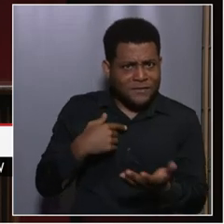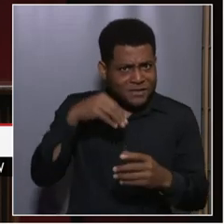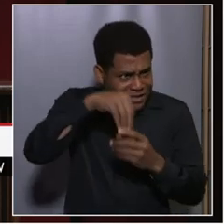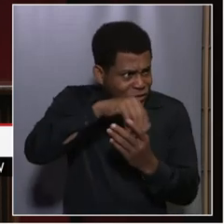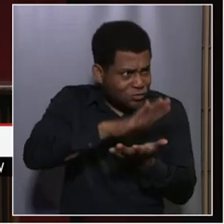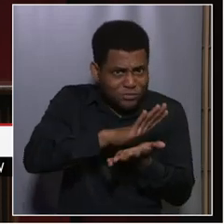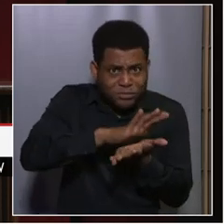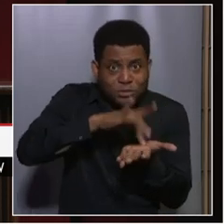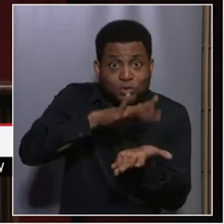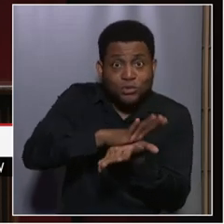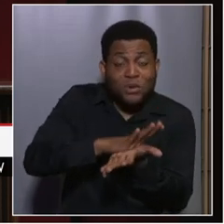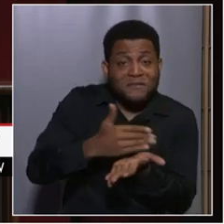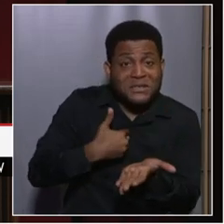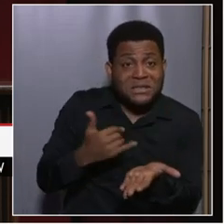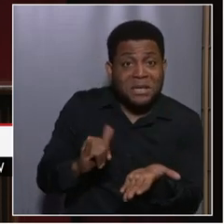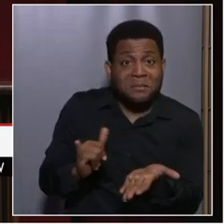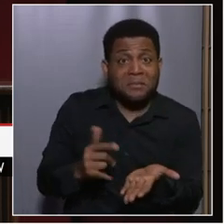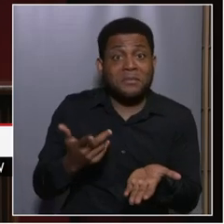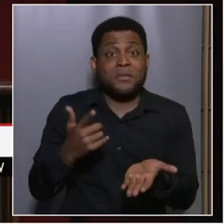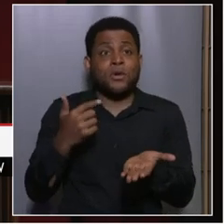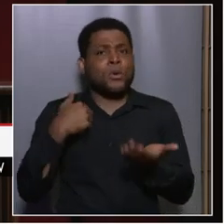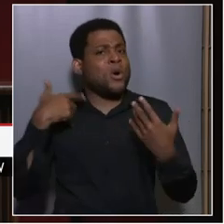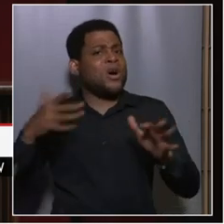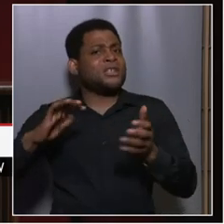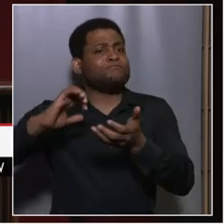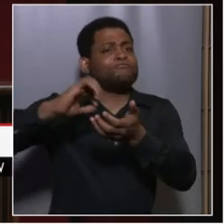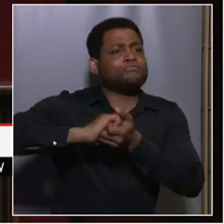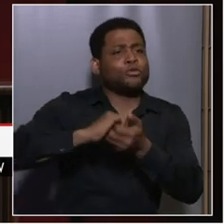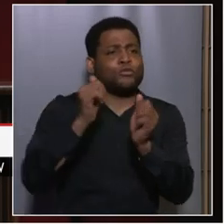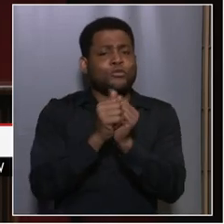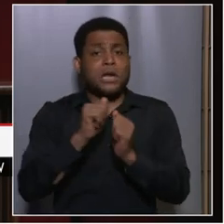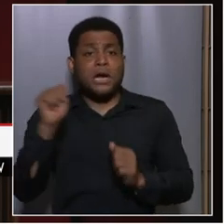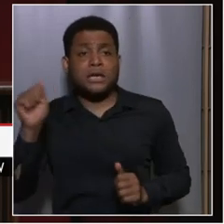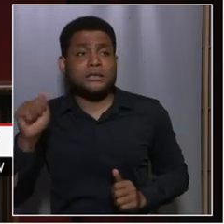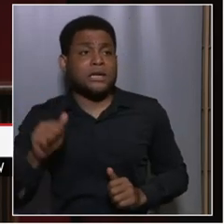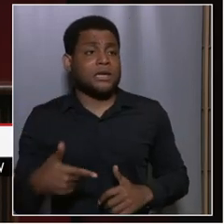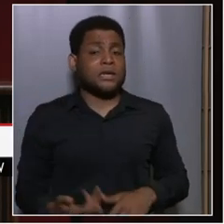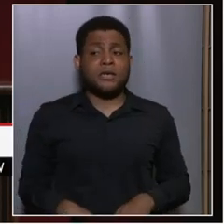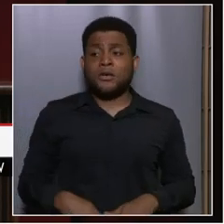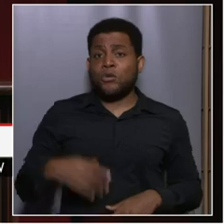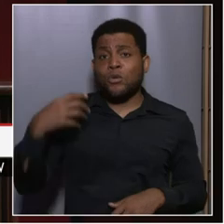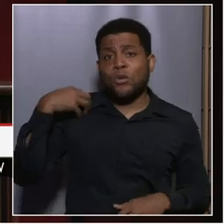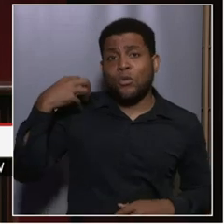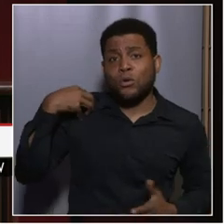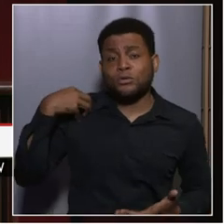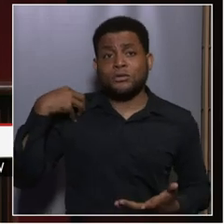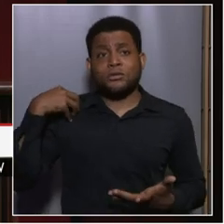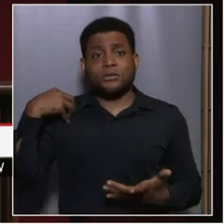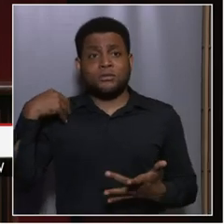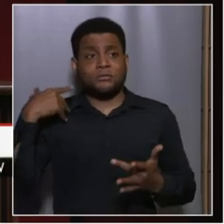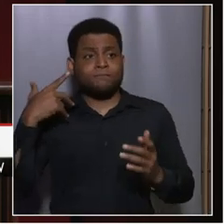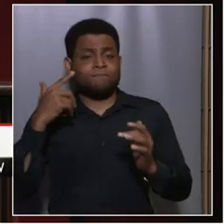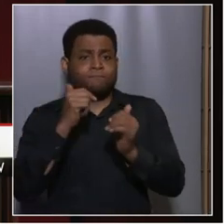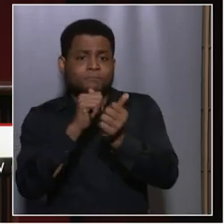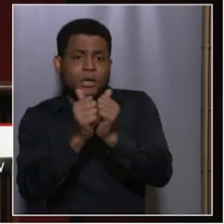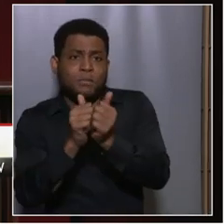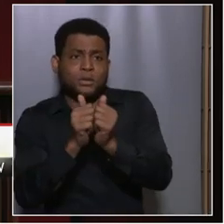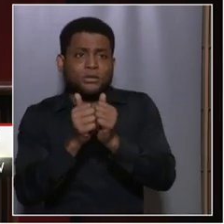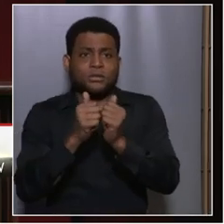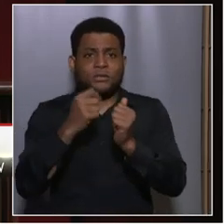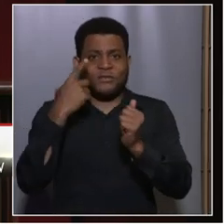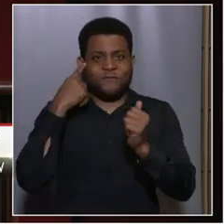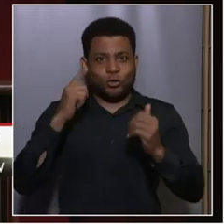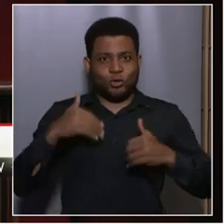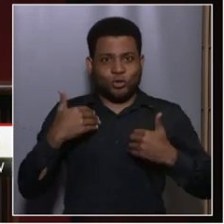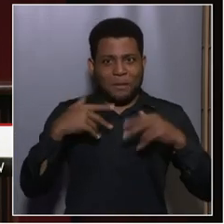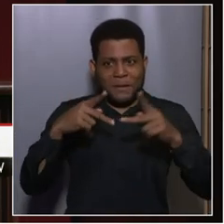with athletics and coaches throughout the city to make sure that they have opportunities to bring young people in. You